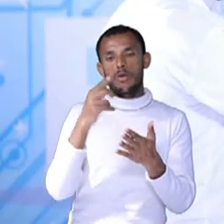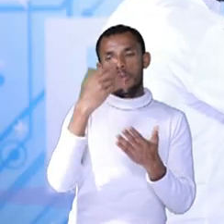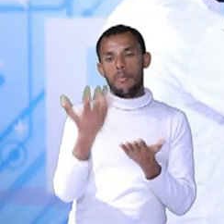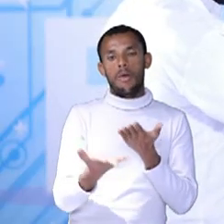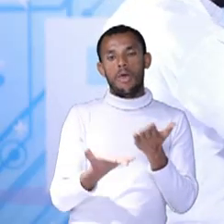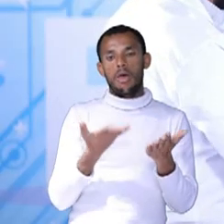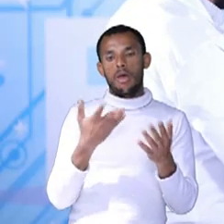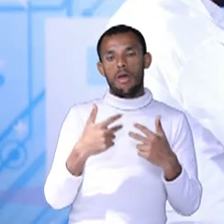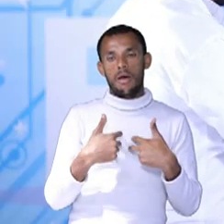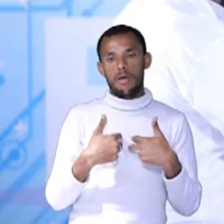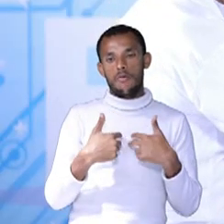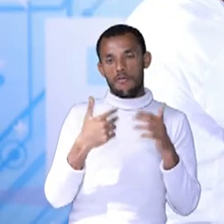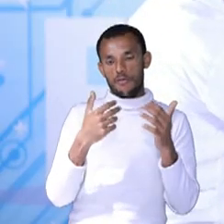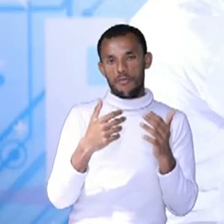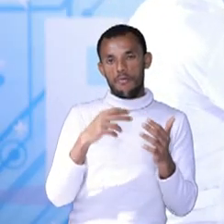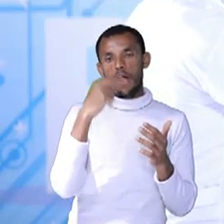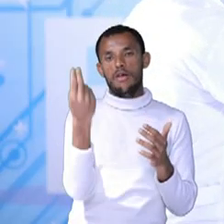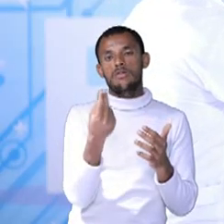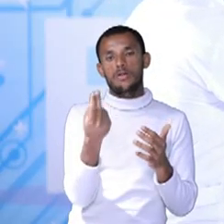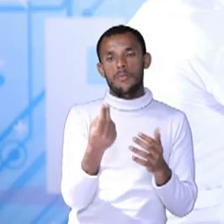may have such a function